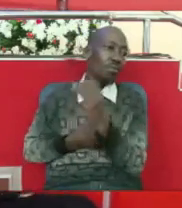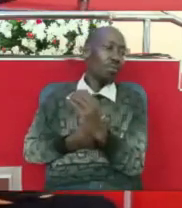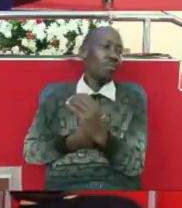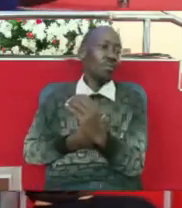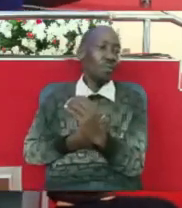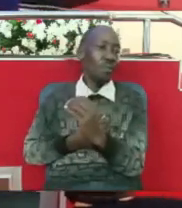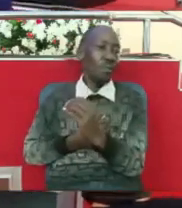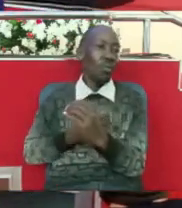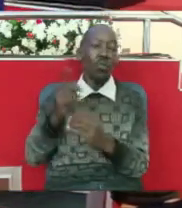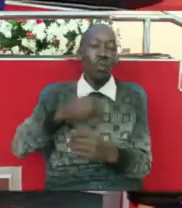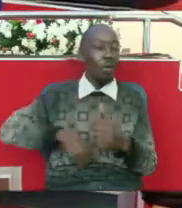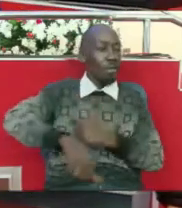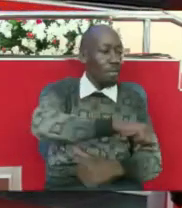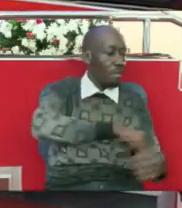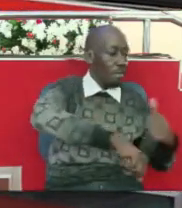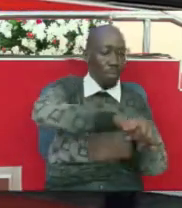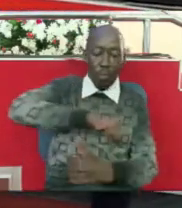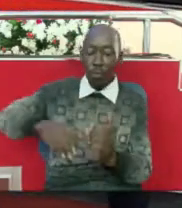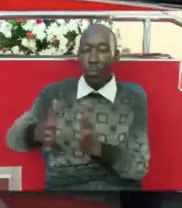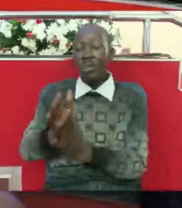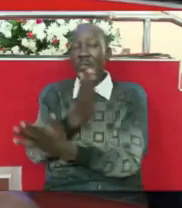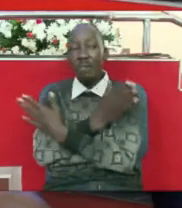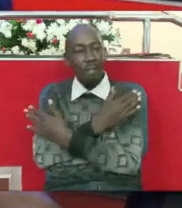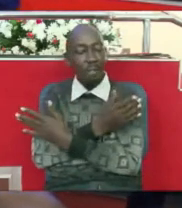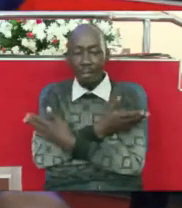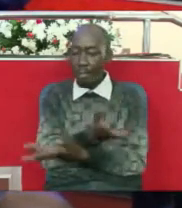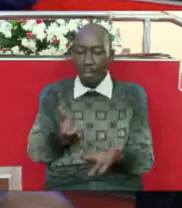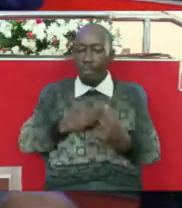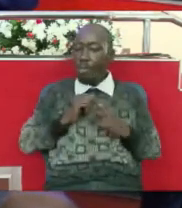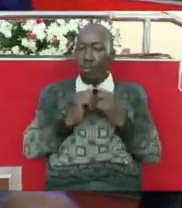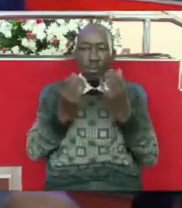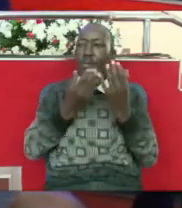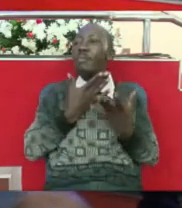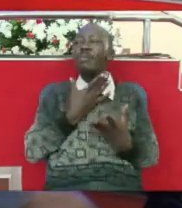And hang around with people you never wanted to be around.